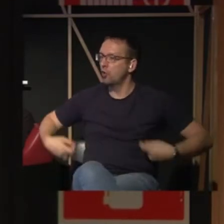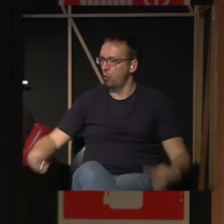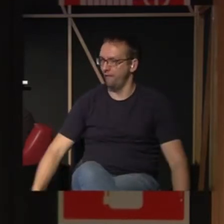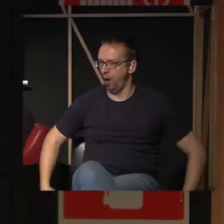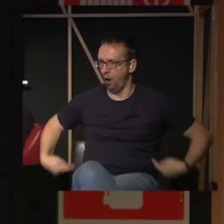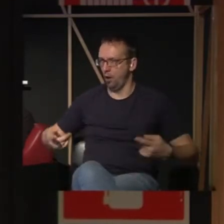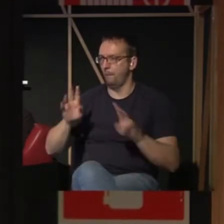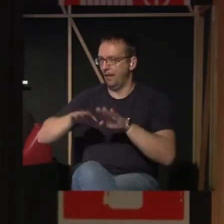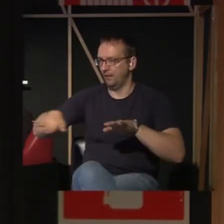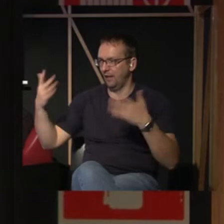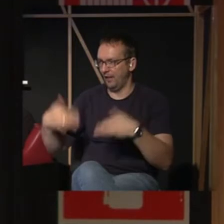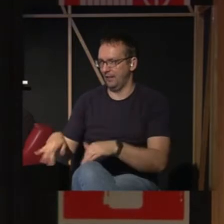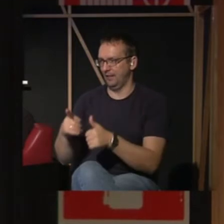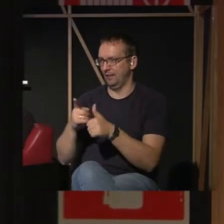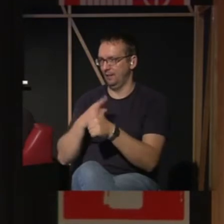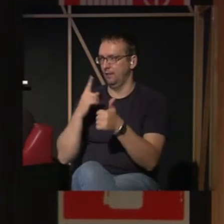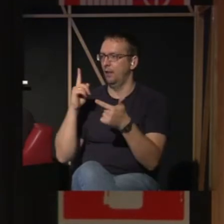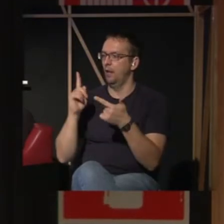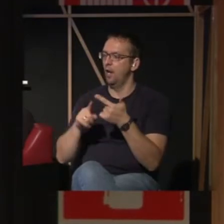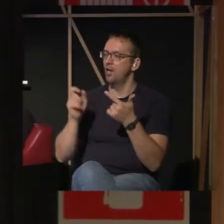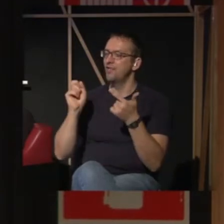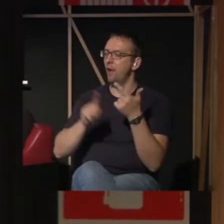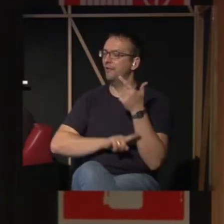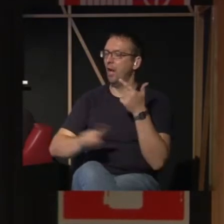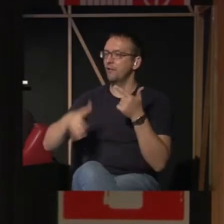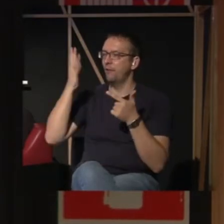12,552 easy access seats allocated, and